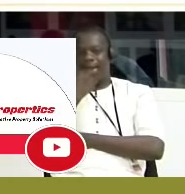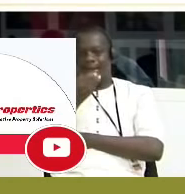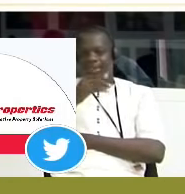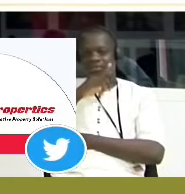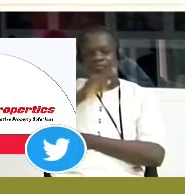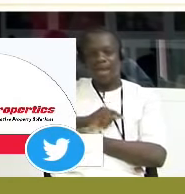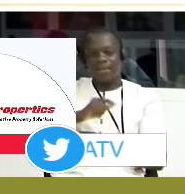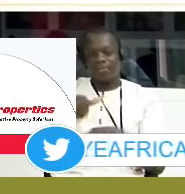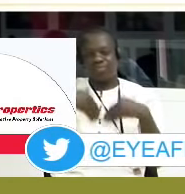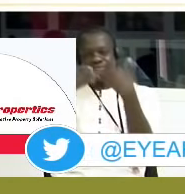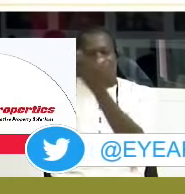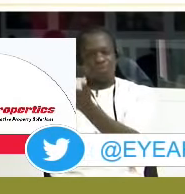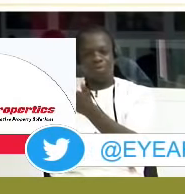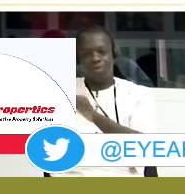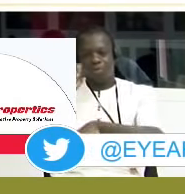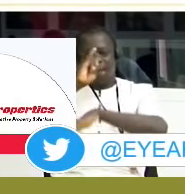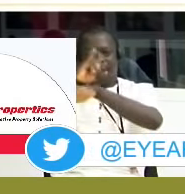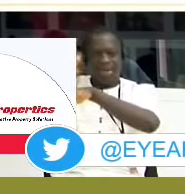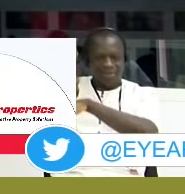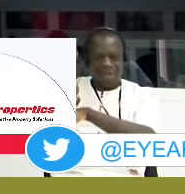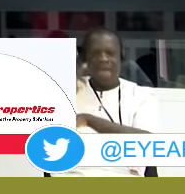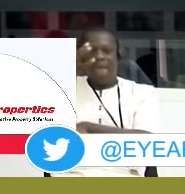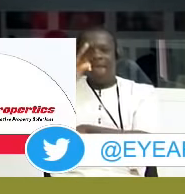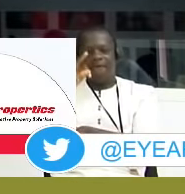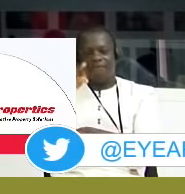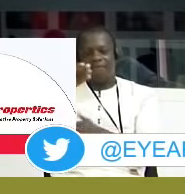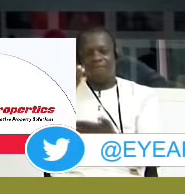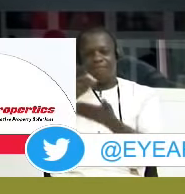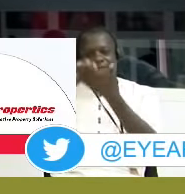it. Okay. And thereafter, I would like to